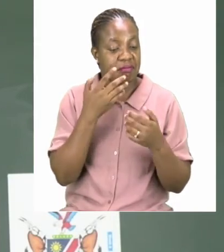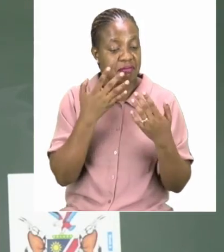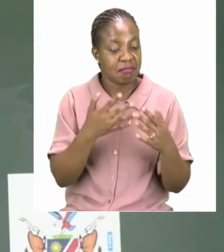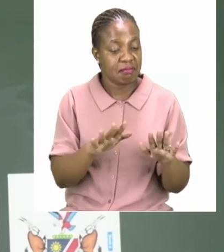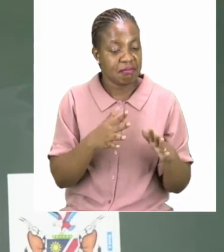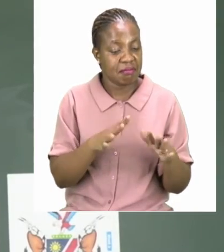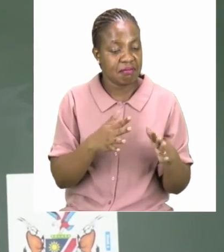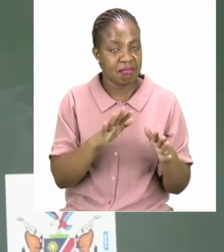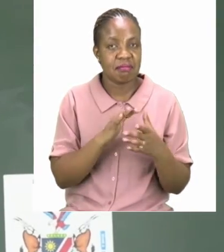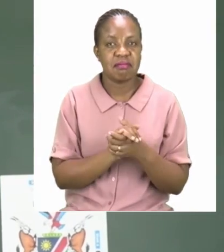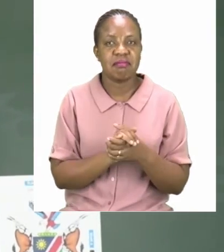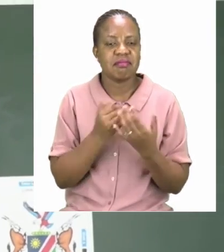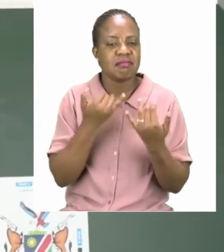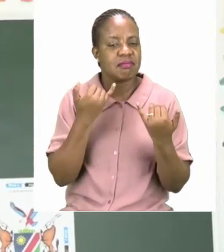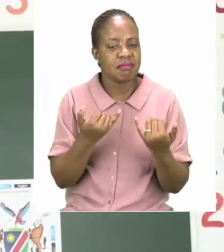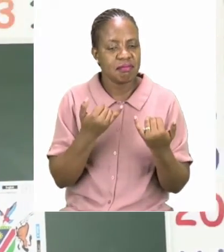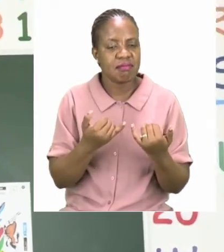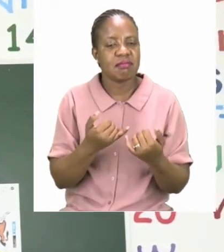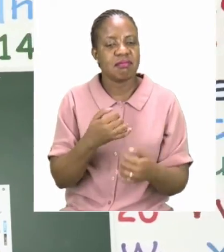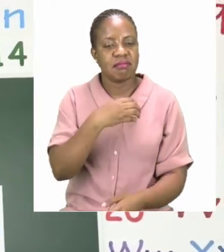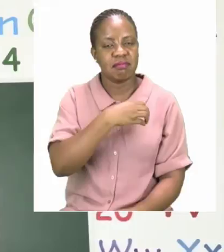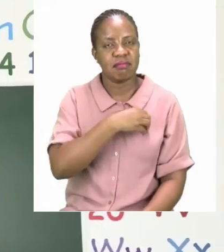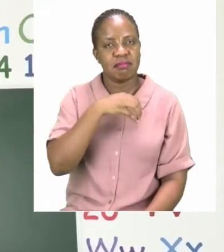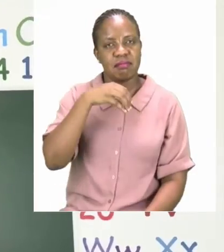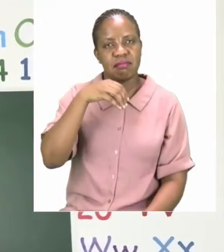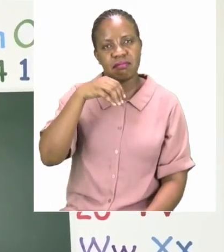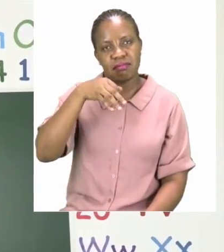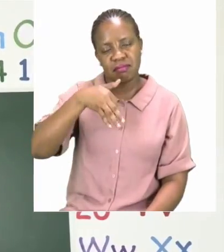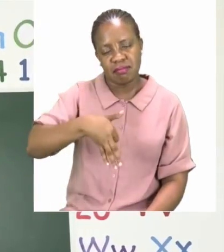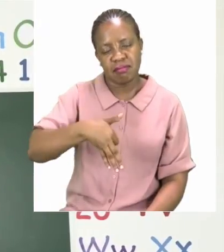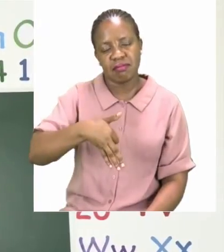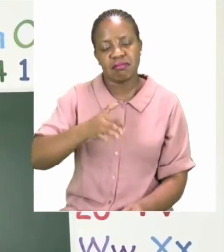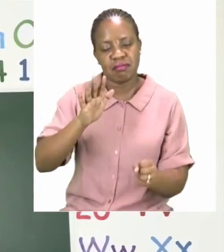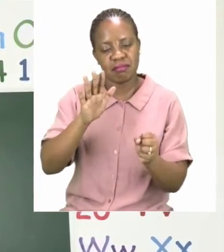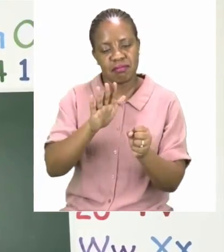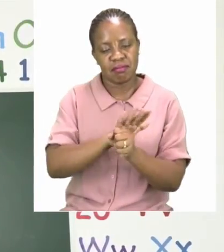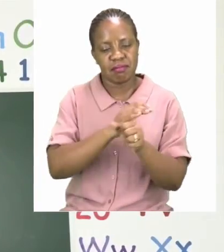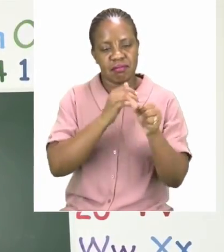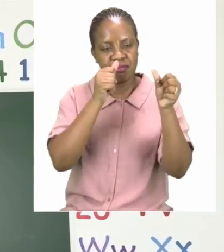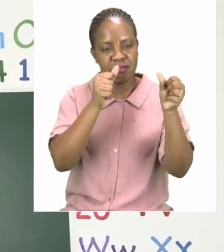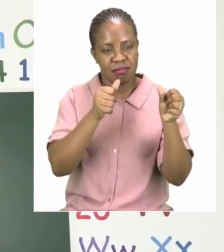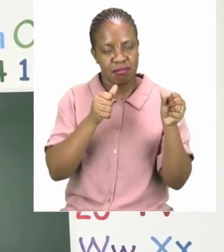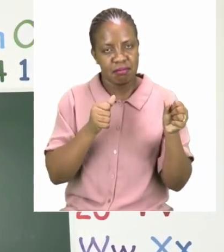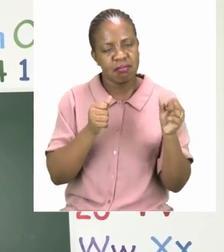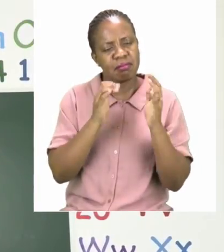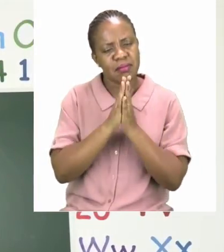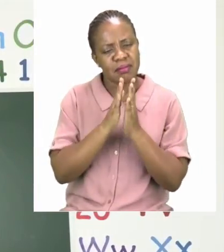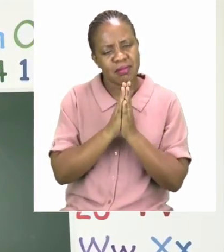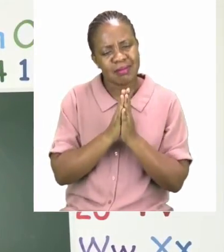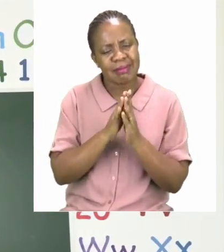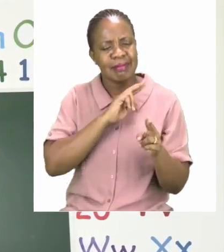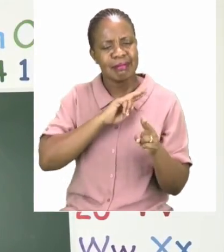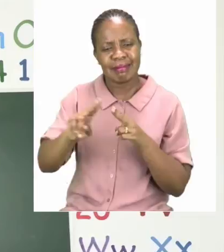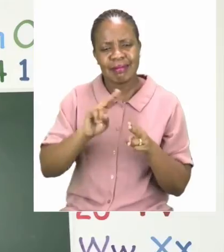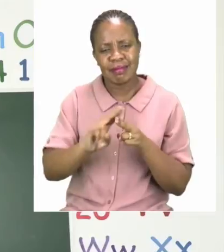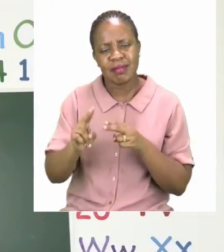now have our emblem completed. Please, when you're doing this at home, take your time